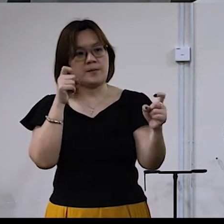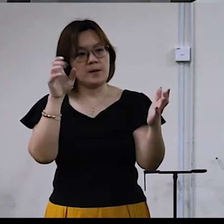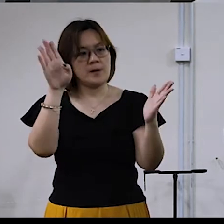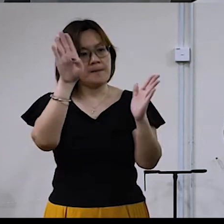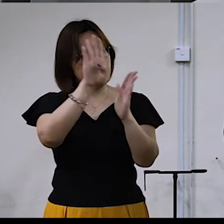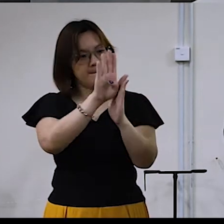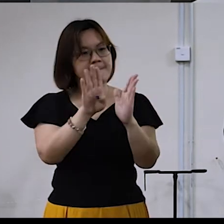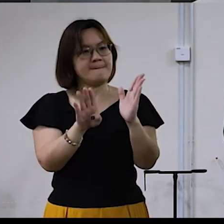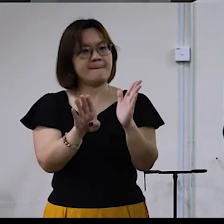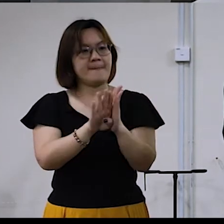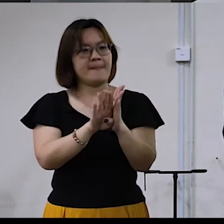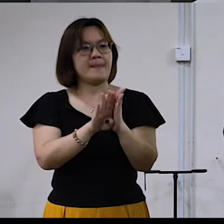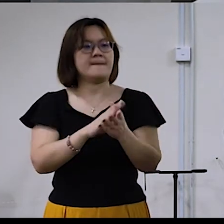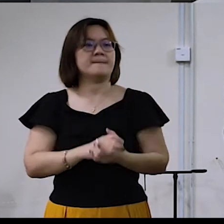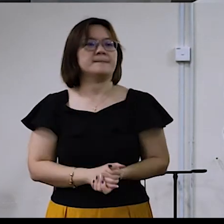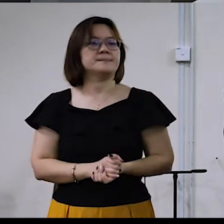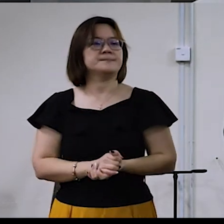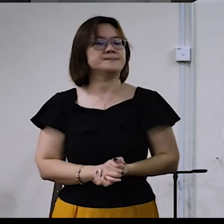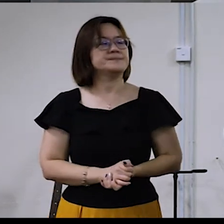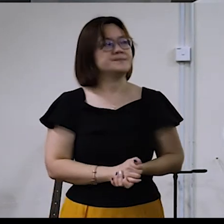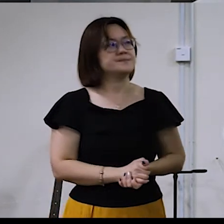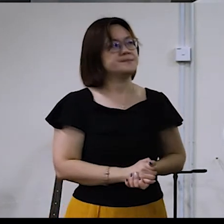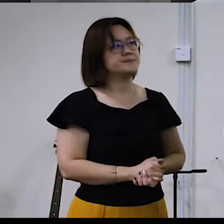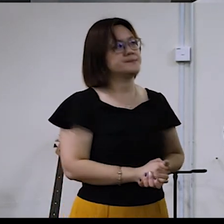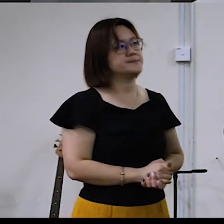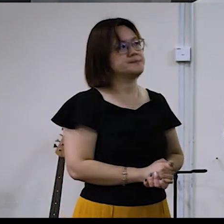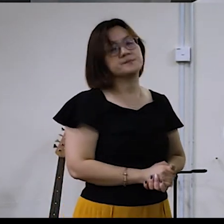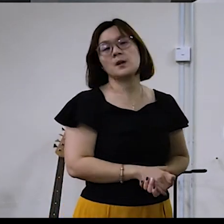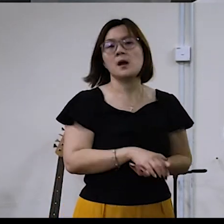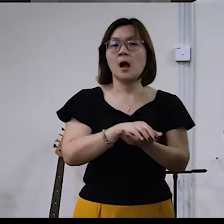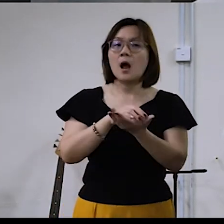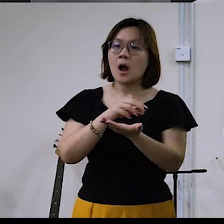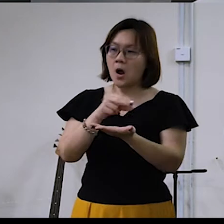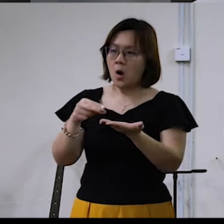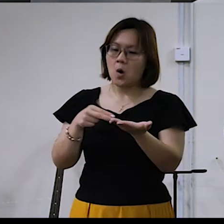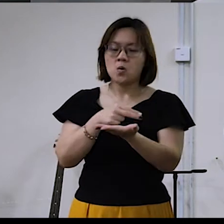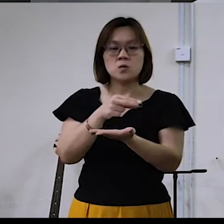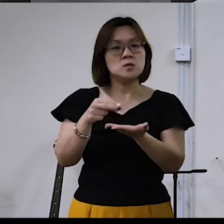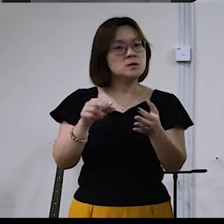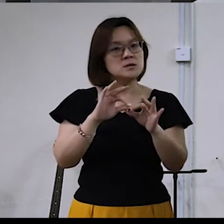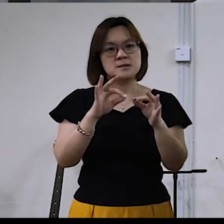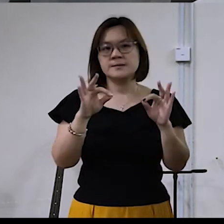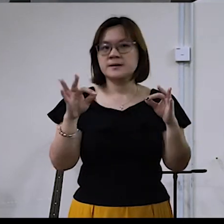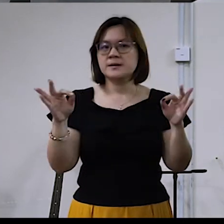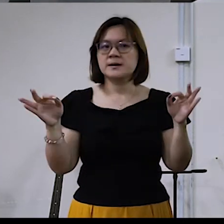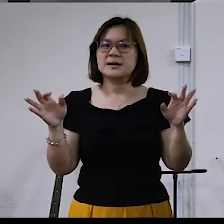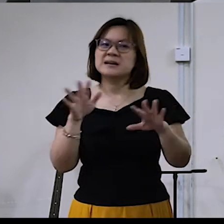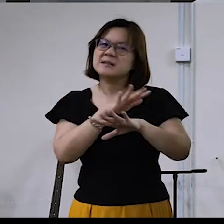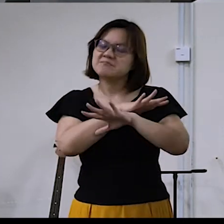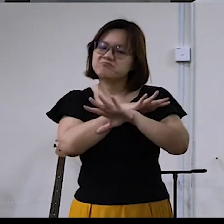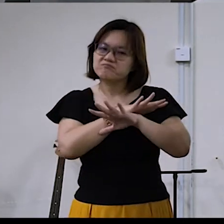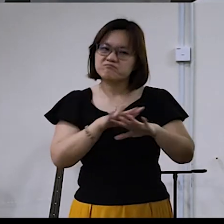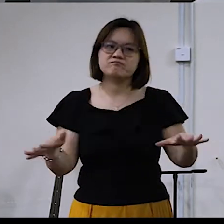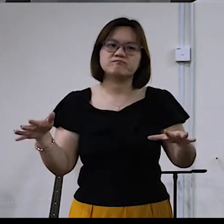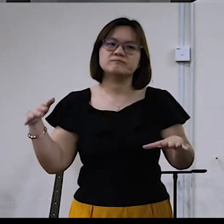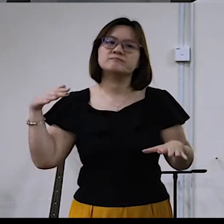Verse 17, the Spirit of truth, the Holy Spirit cannot lie, cannot lie, impossible, whom the world cannot receive.